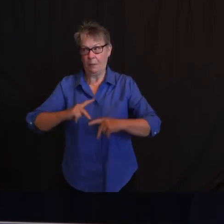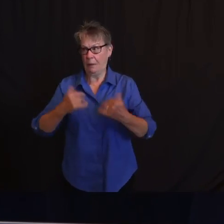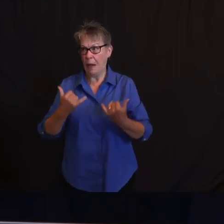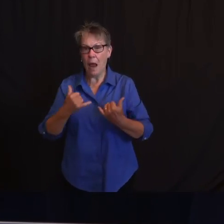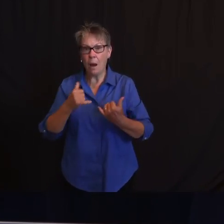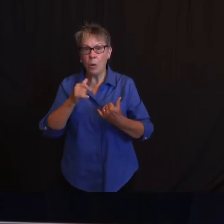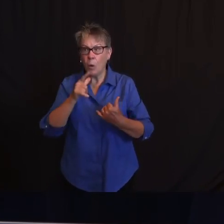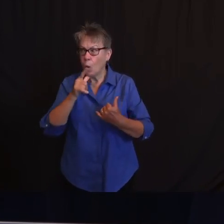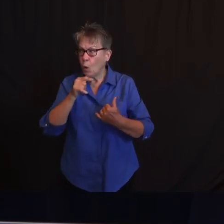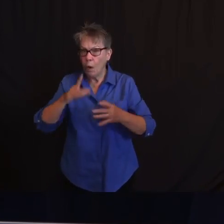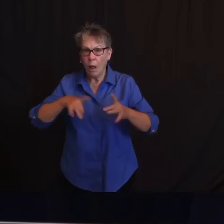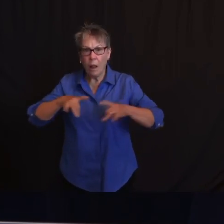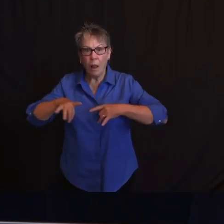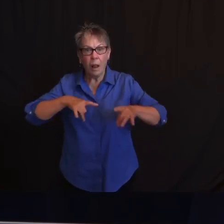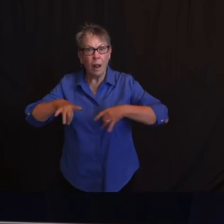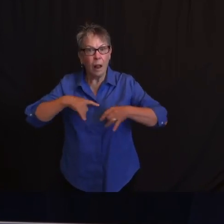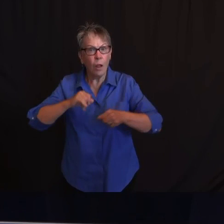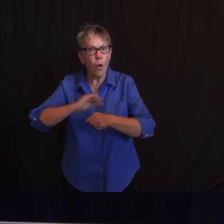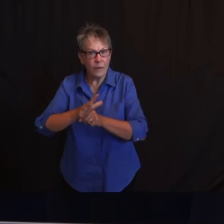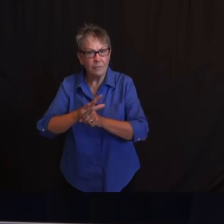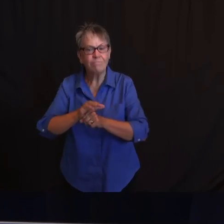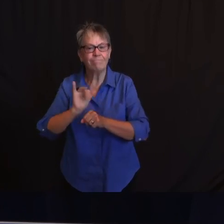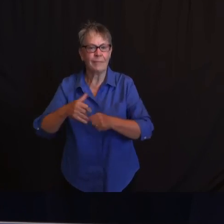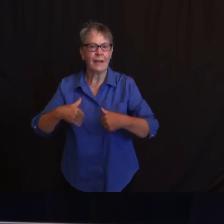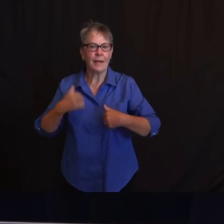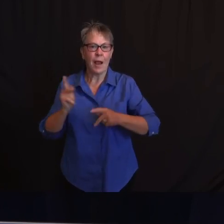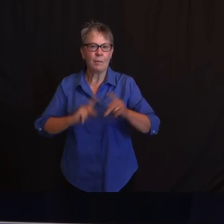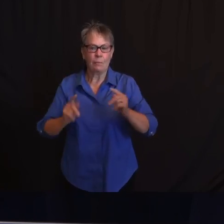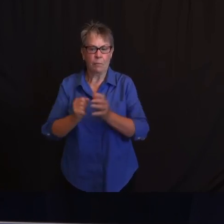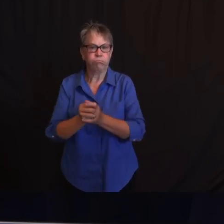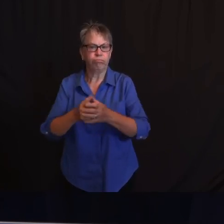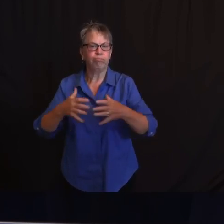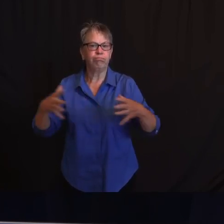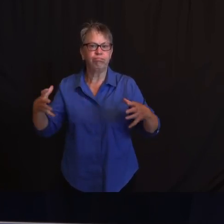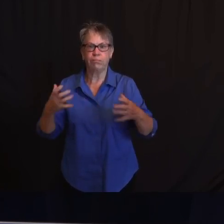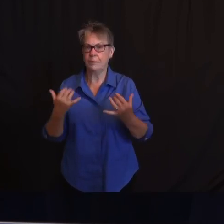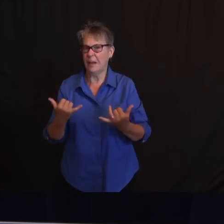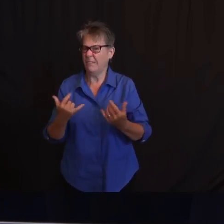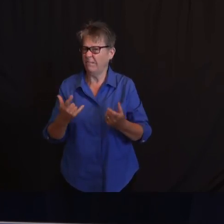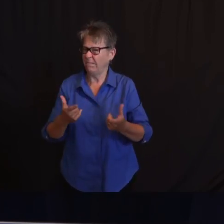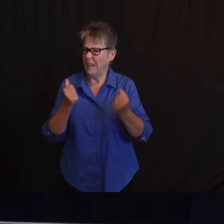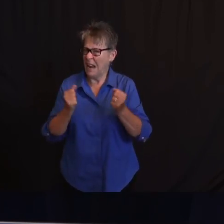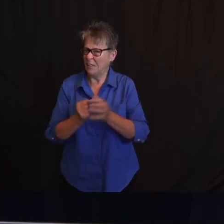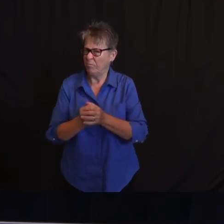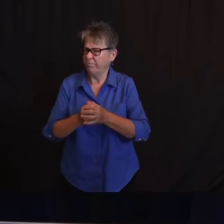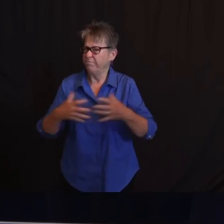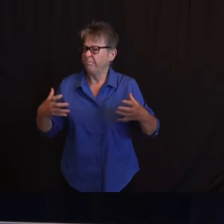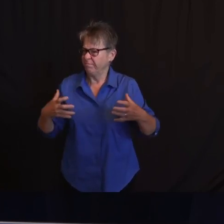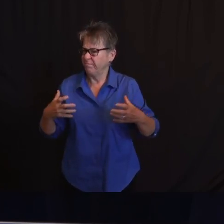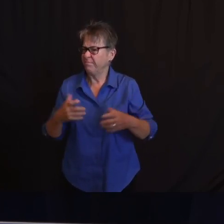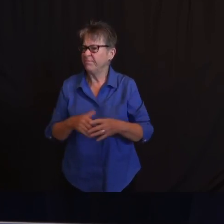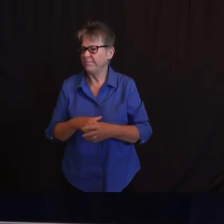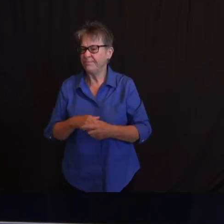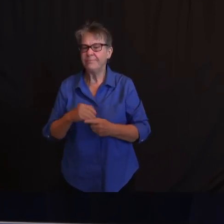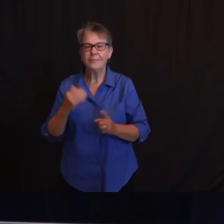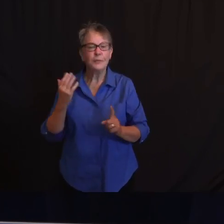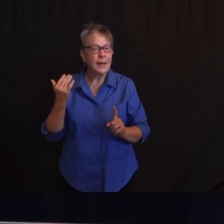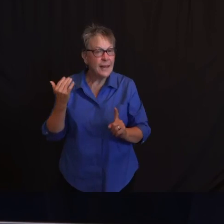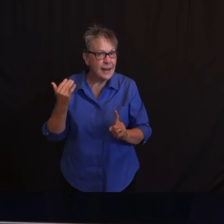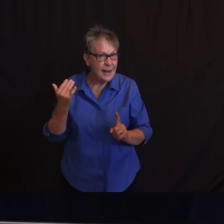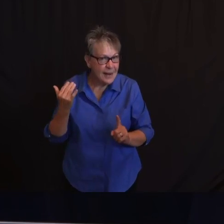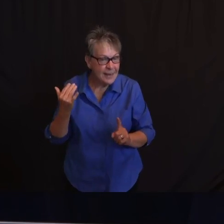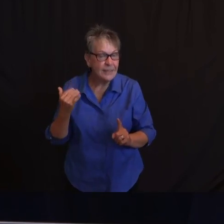Jersey, parties held among young people are leading to an uptick in cases. Last week, the mayor of